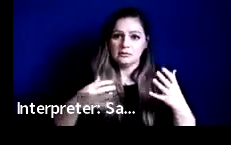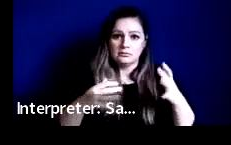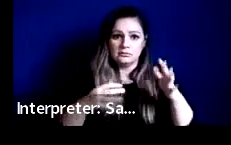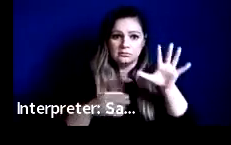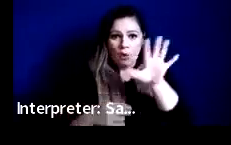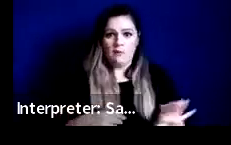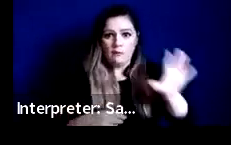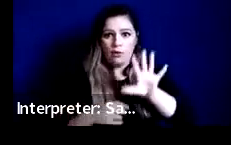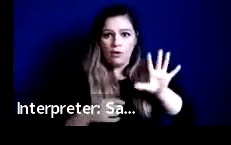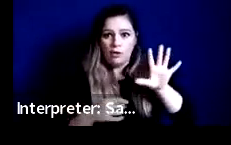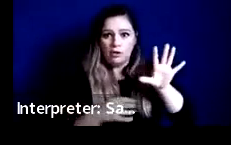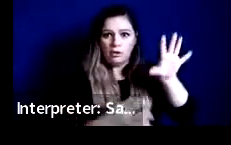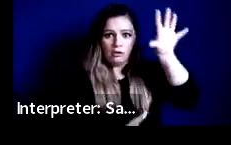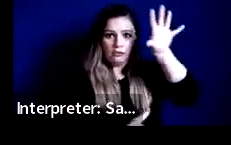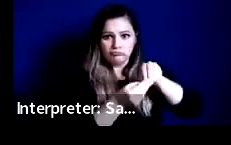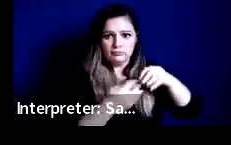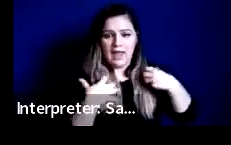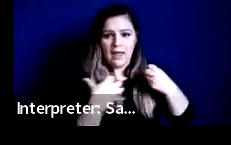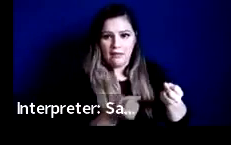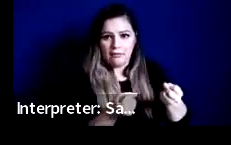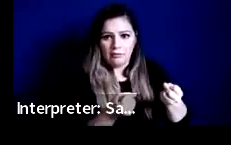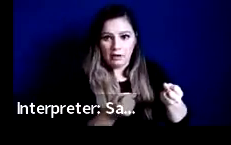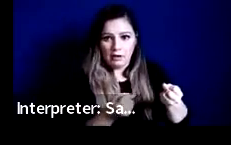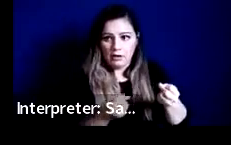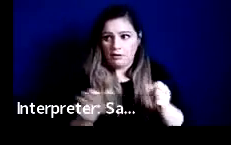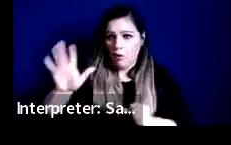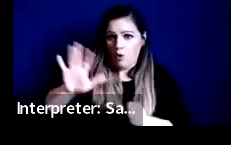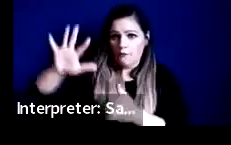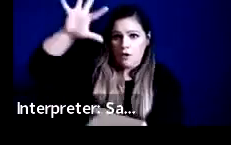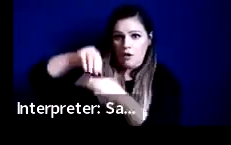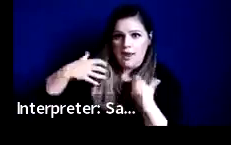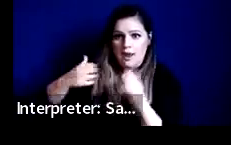outcome between 2 groups of people. And we don't know what the cause of it,